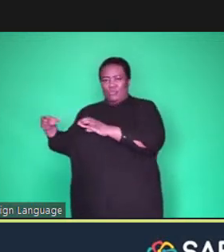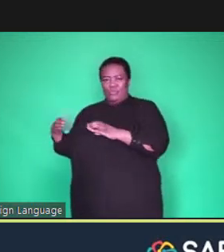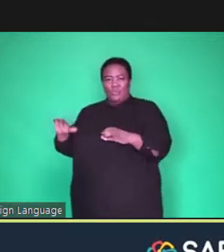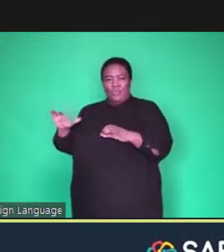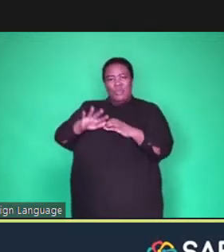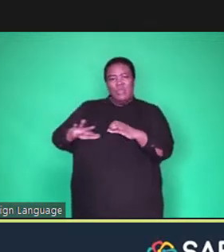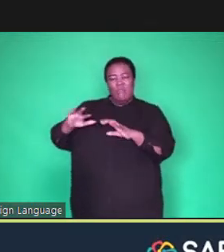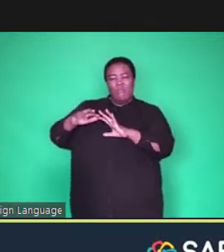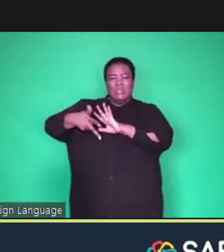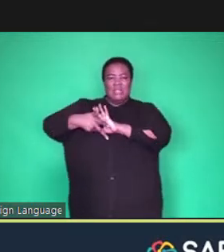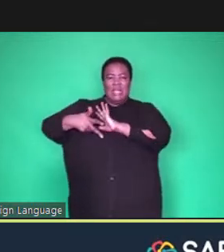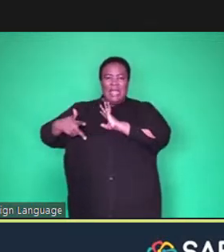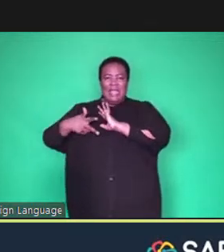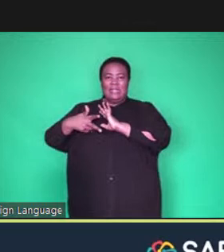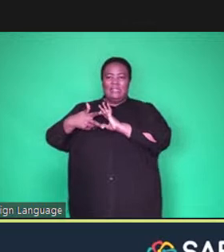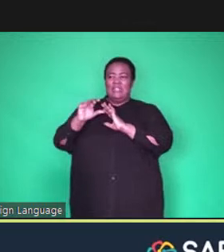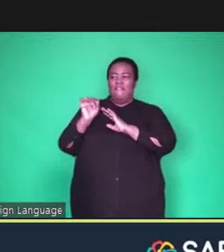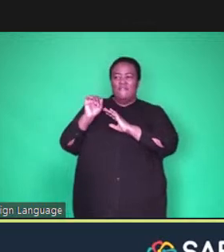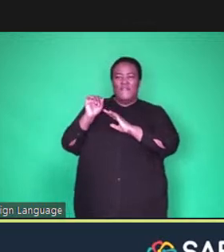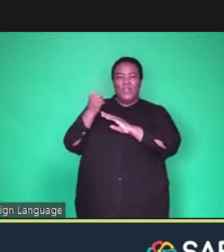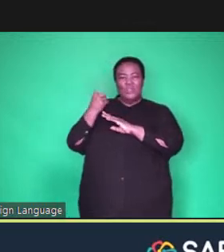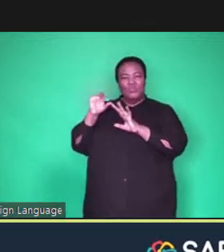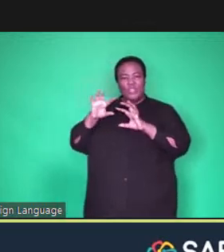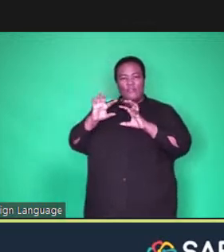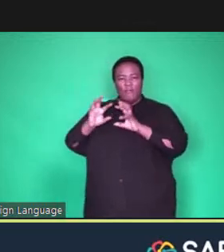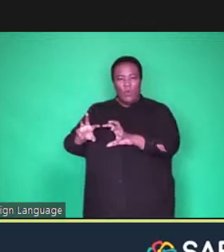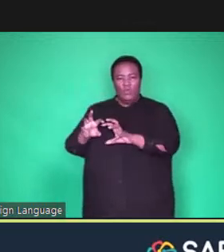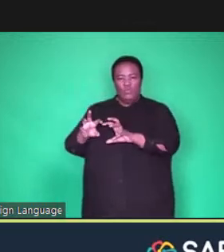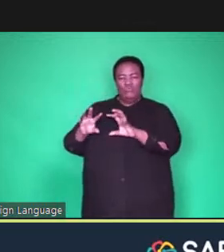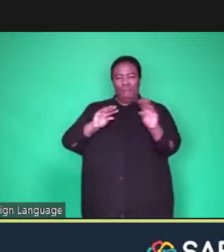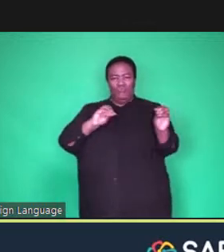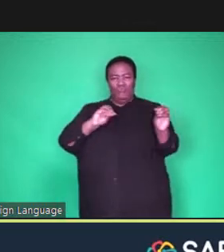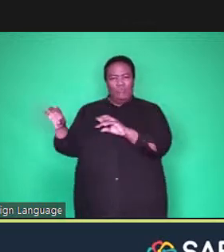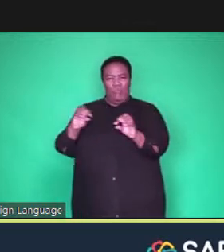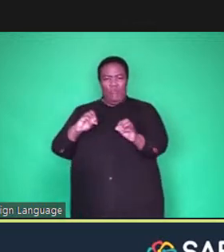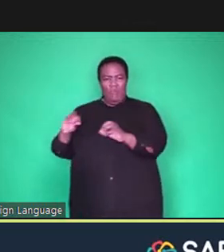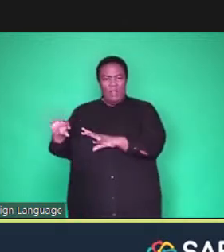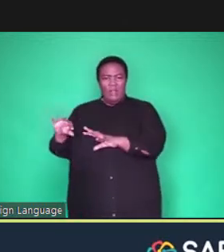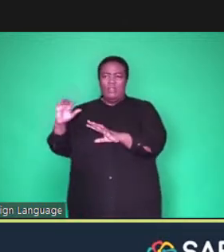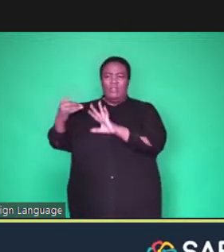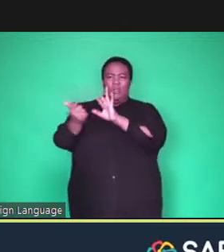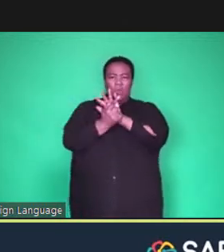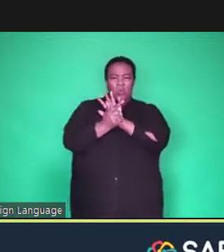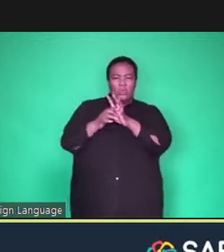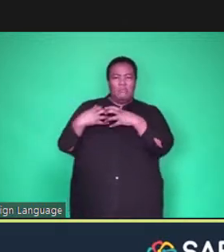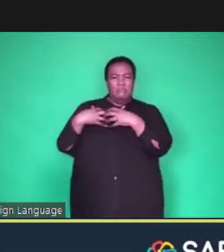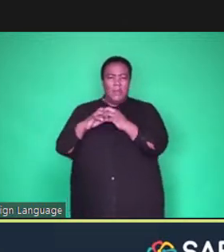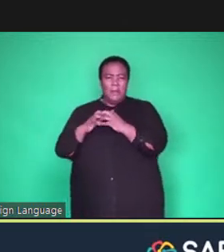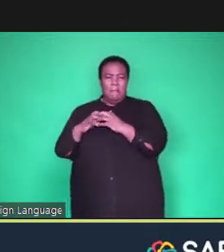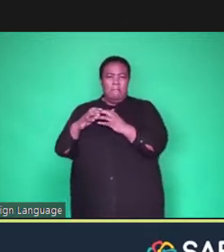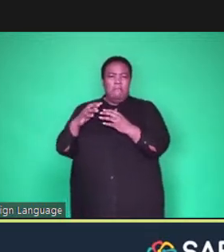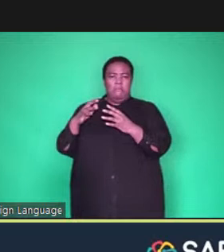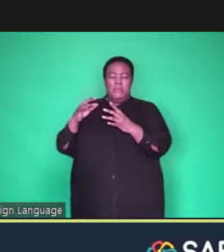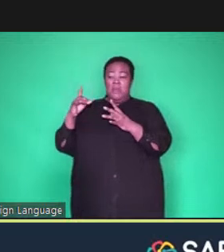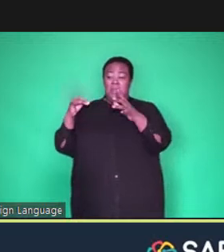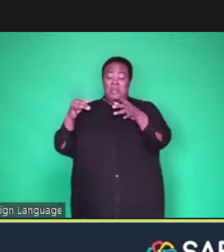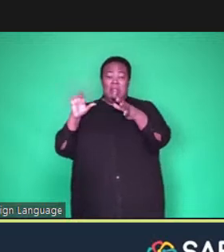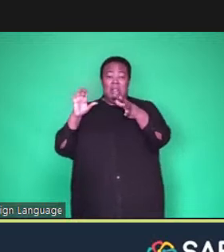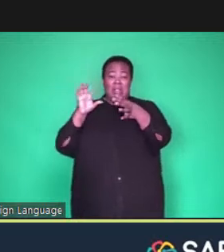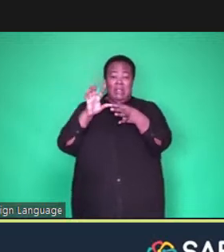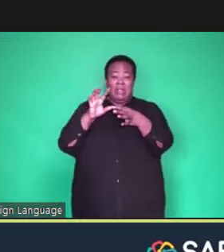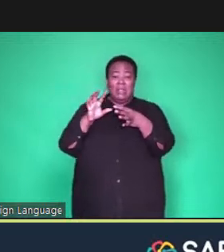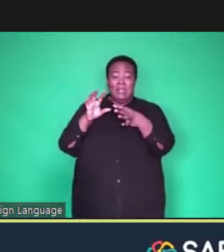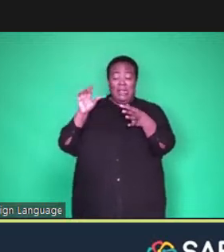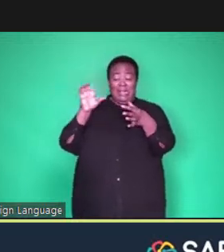forced removals, influx control laws that were tied into employment status. Then in the